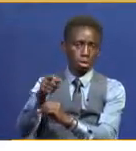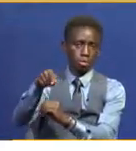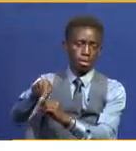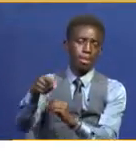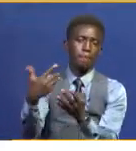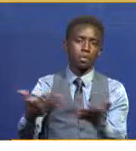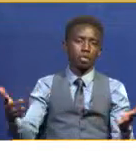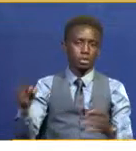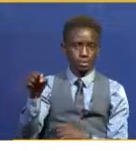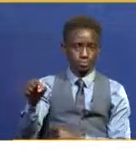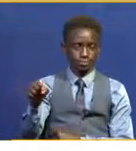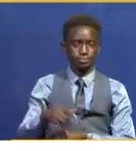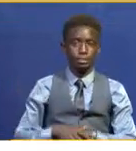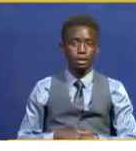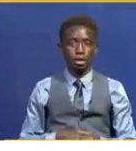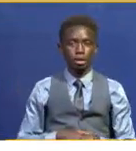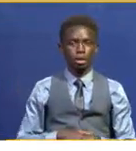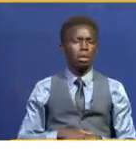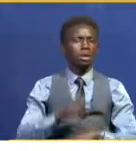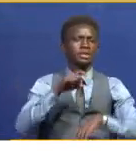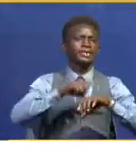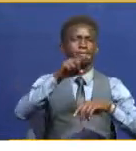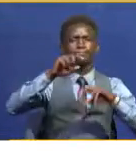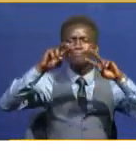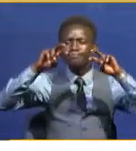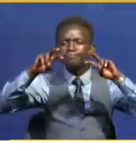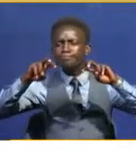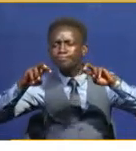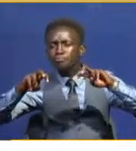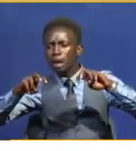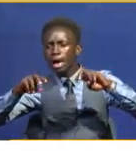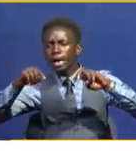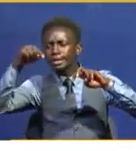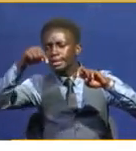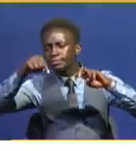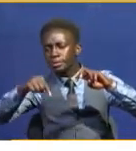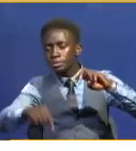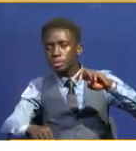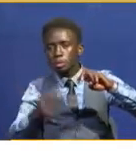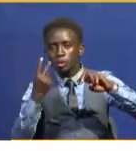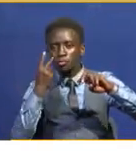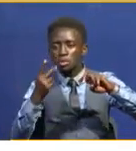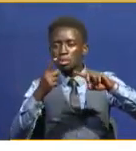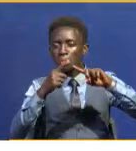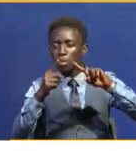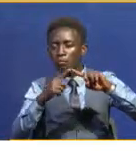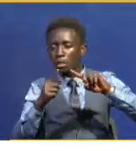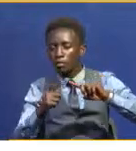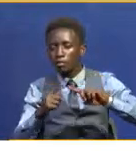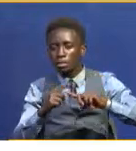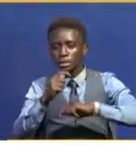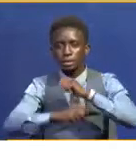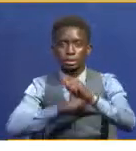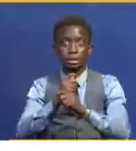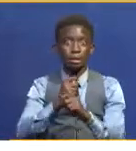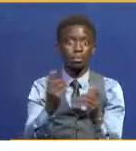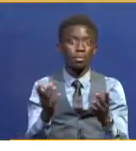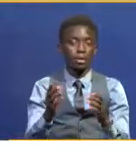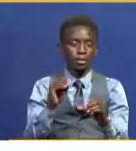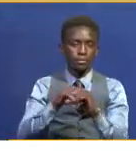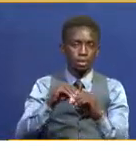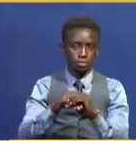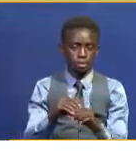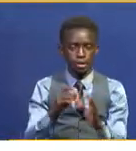this particular products. And even when you look further afield, when you look at other kinds of investments, for instance, if you are to go and get